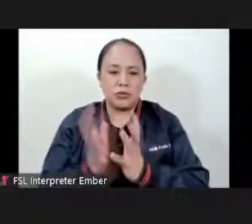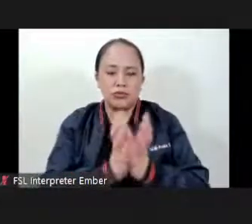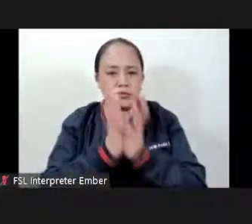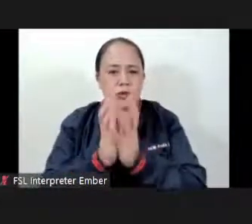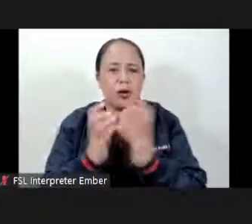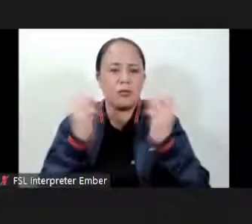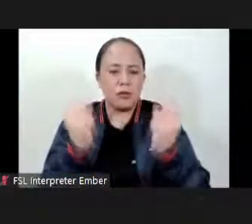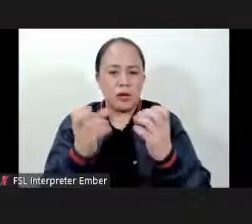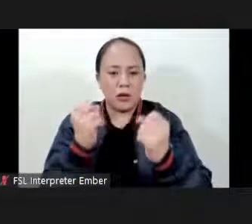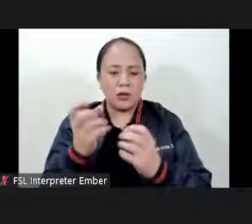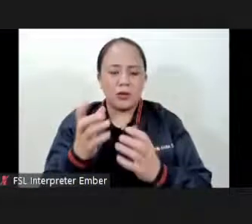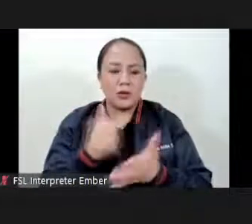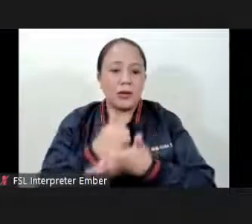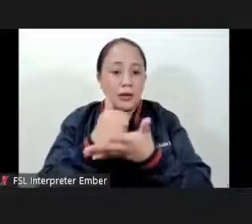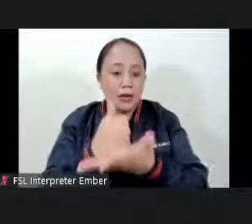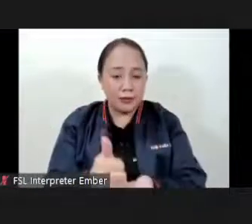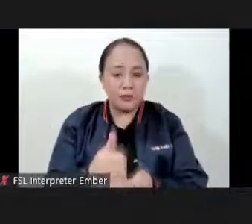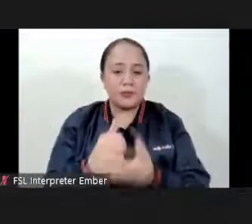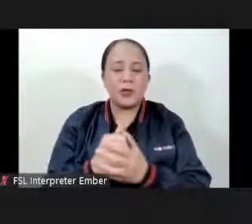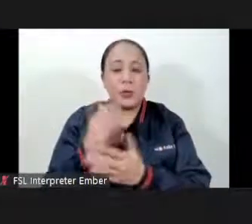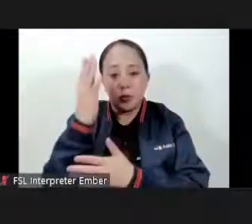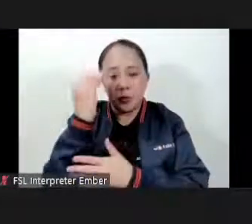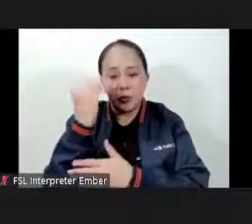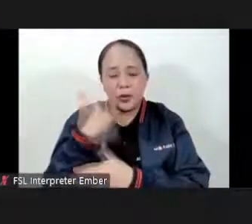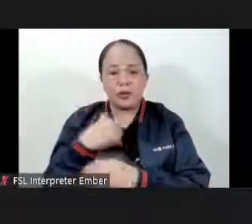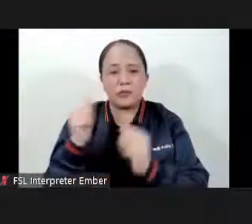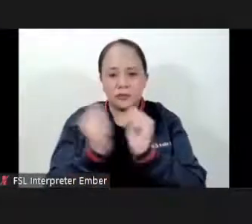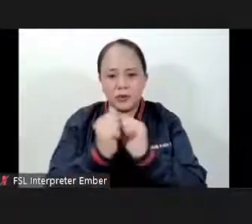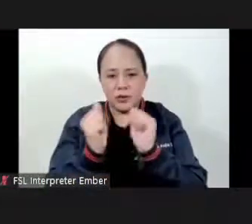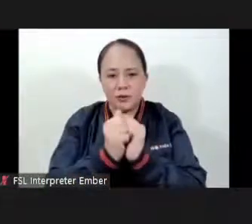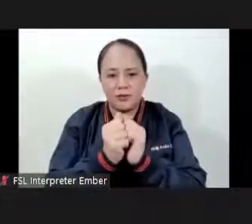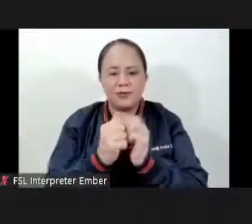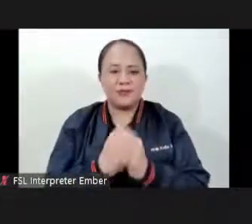tayong natutulungan dahil po kasama po natin sila.